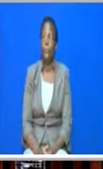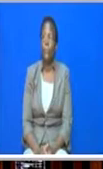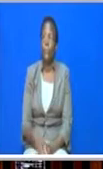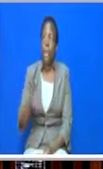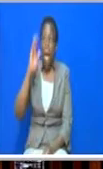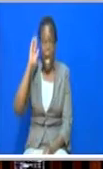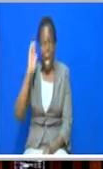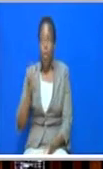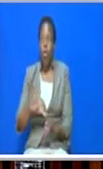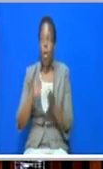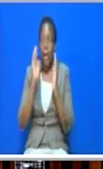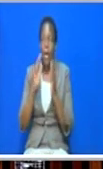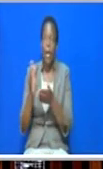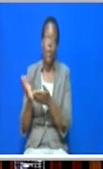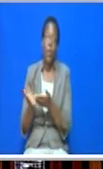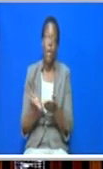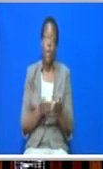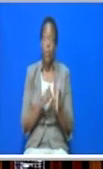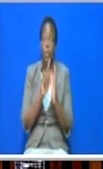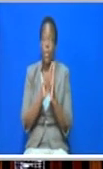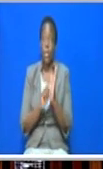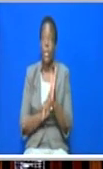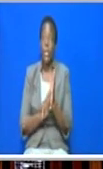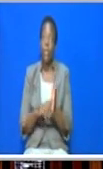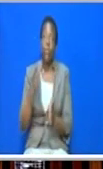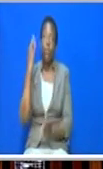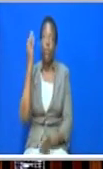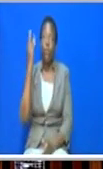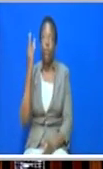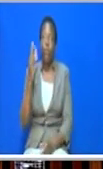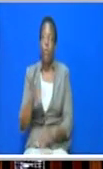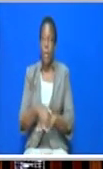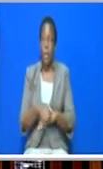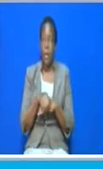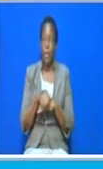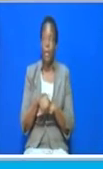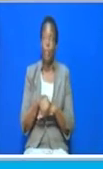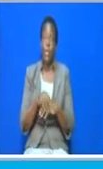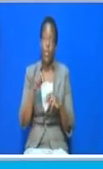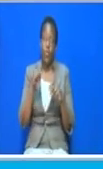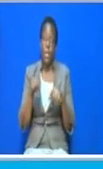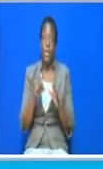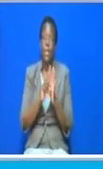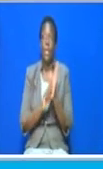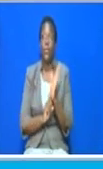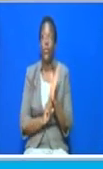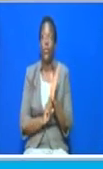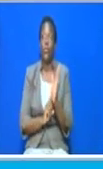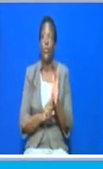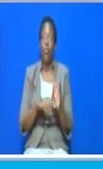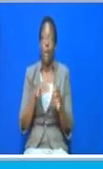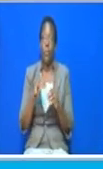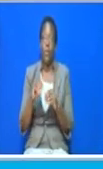Hello dear learner, and welcome to this lesson for Form 4 English. In today's lesson, we'll be